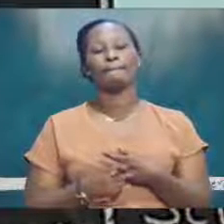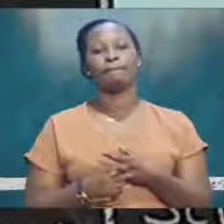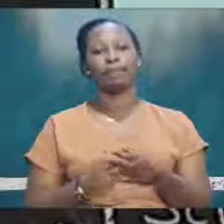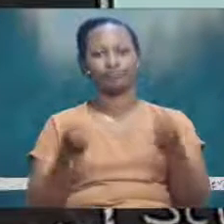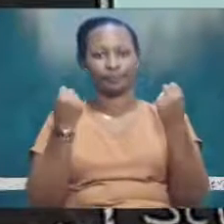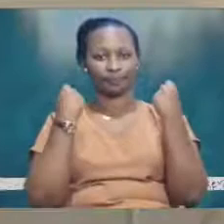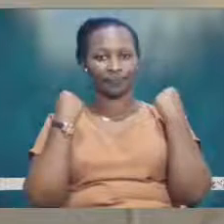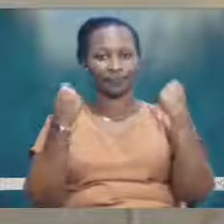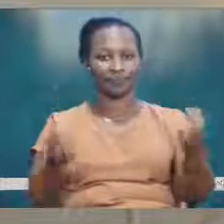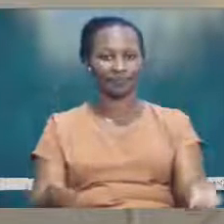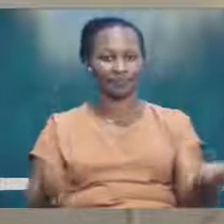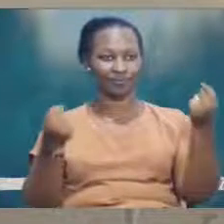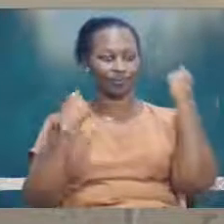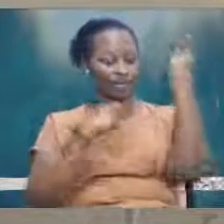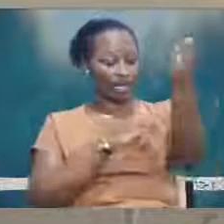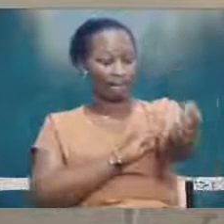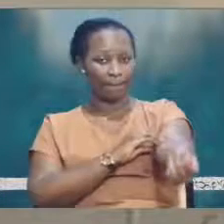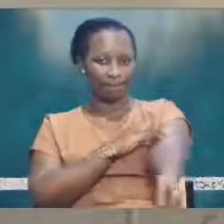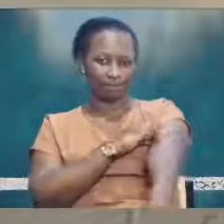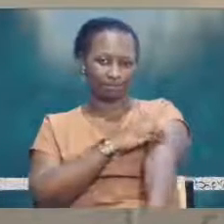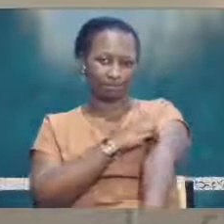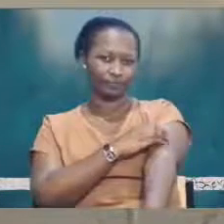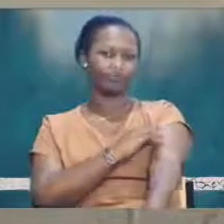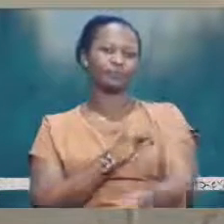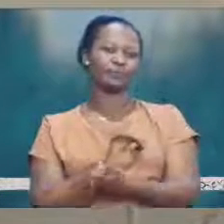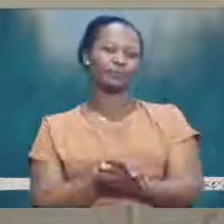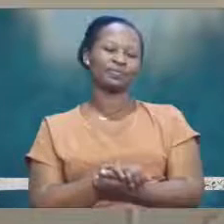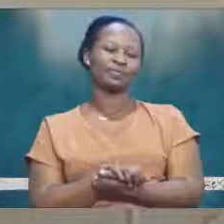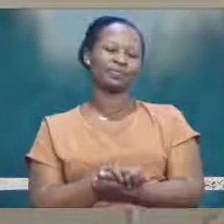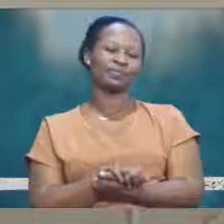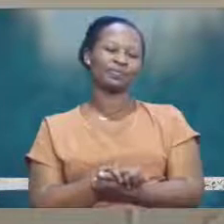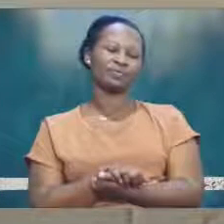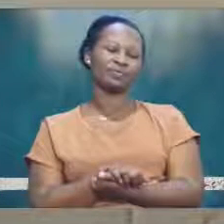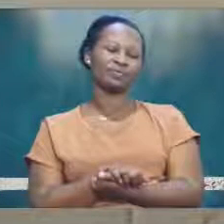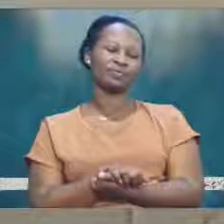contraction and relaxation of muscles,